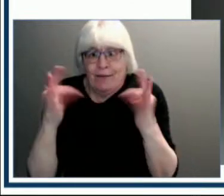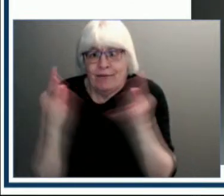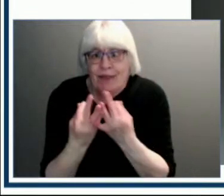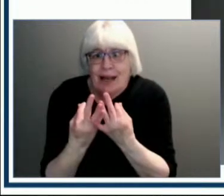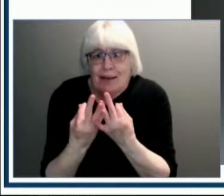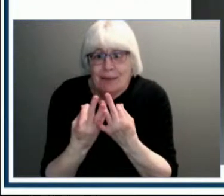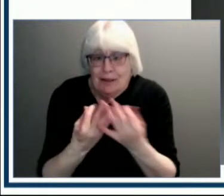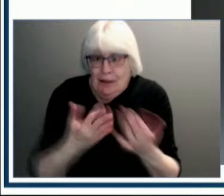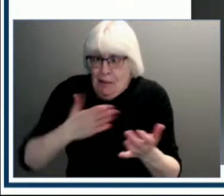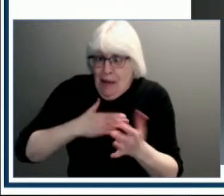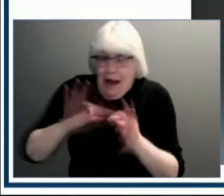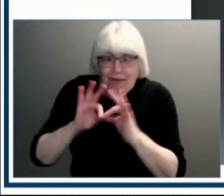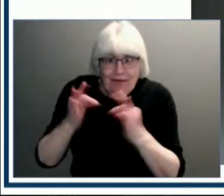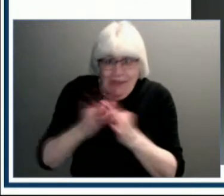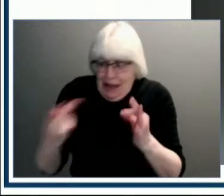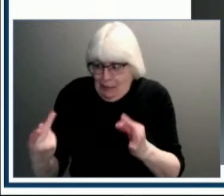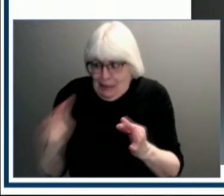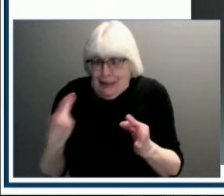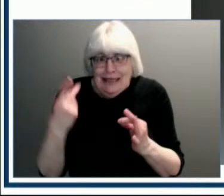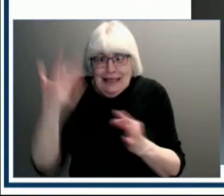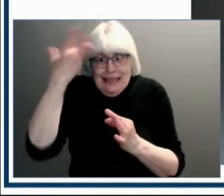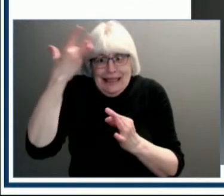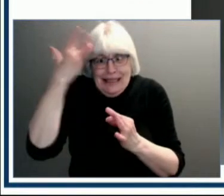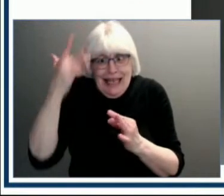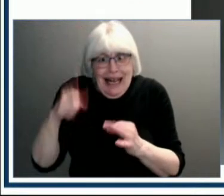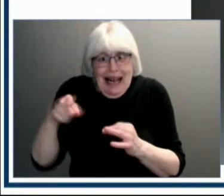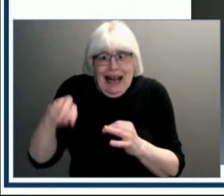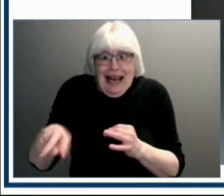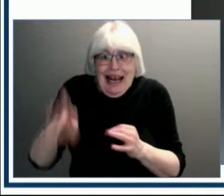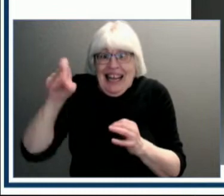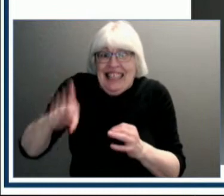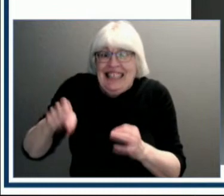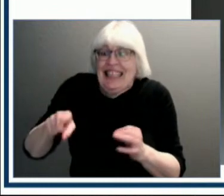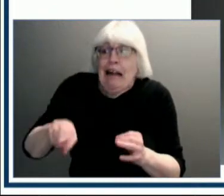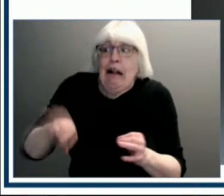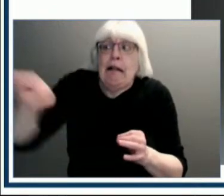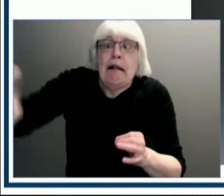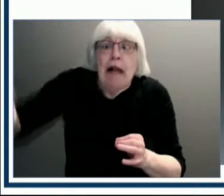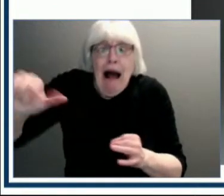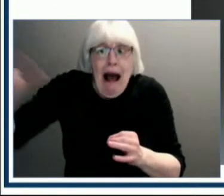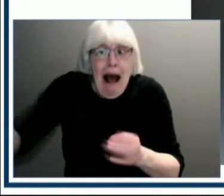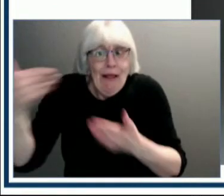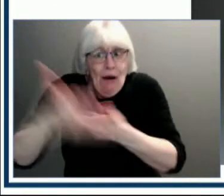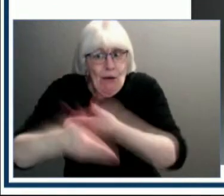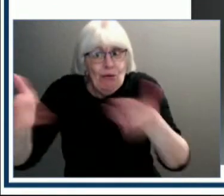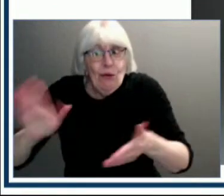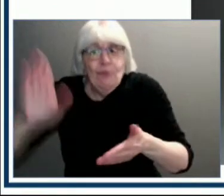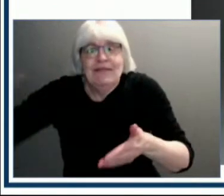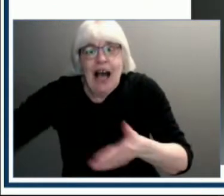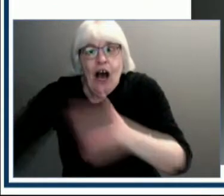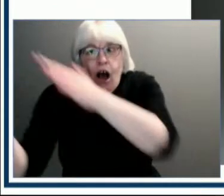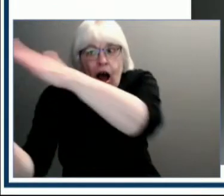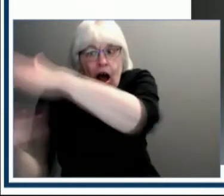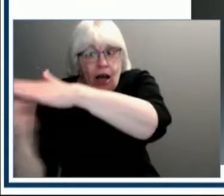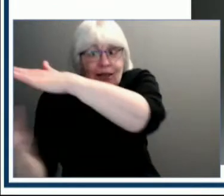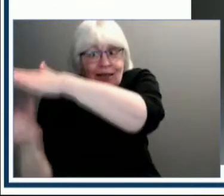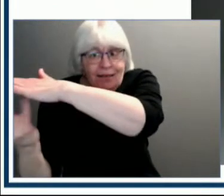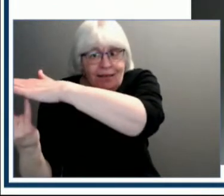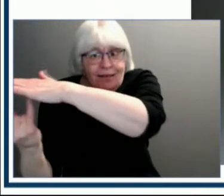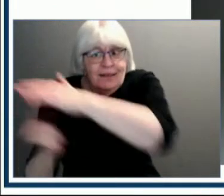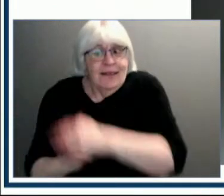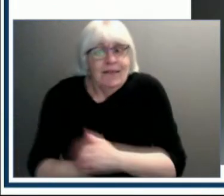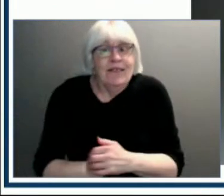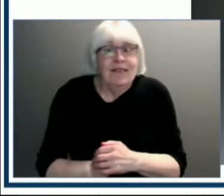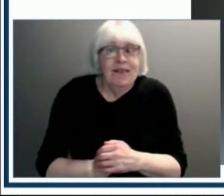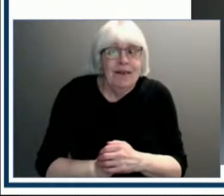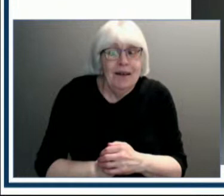fully isolate away from the rest of the household. And then they also apply to close contacts of non-household cases,